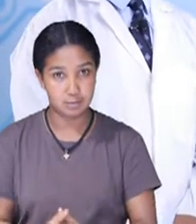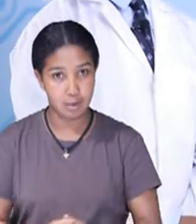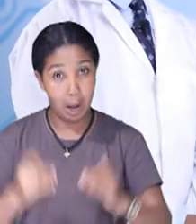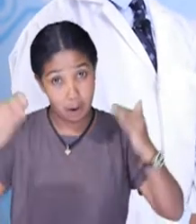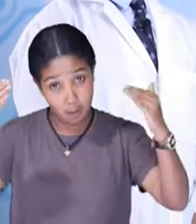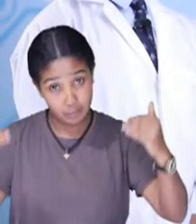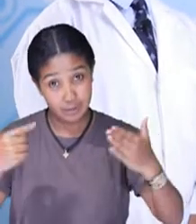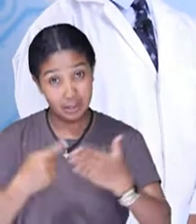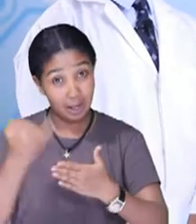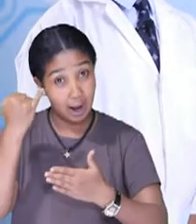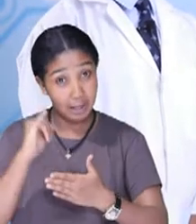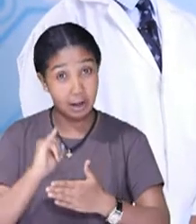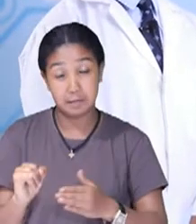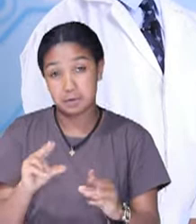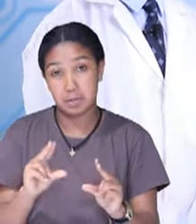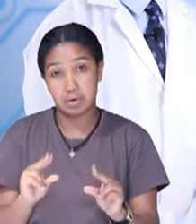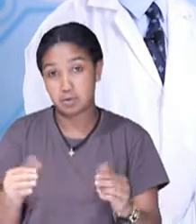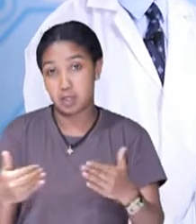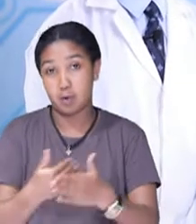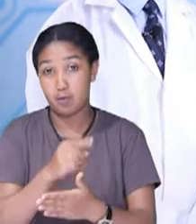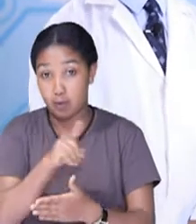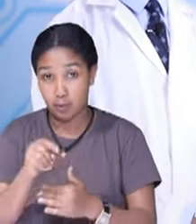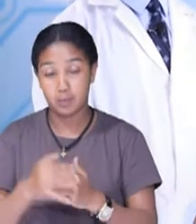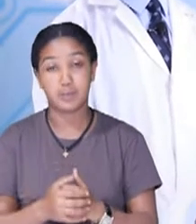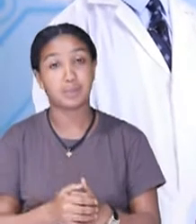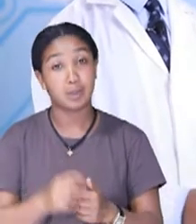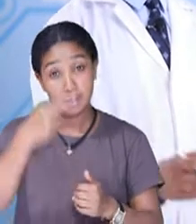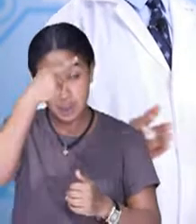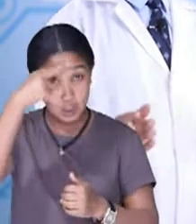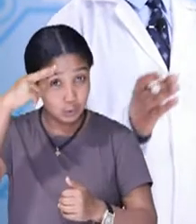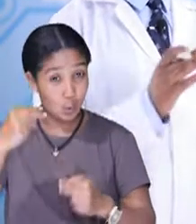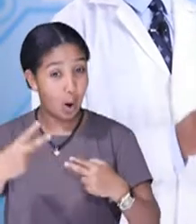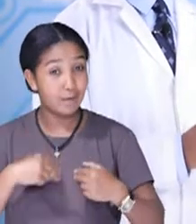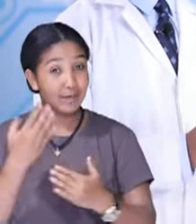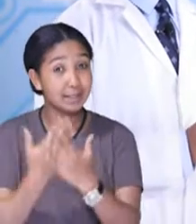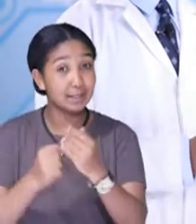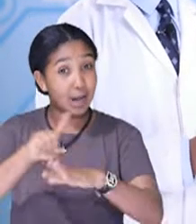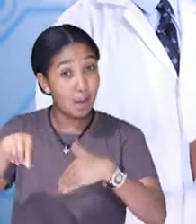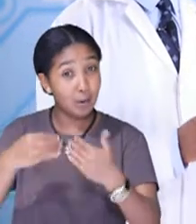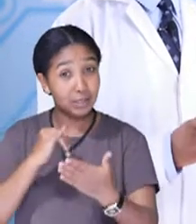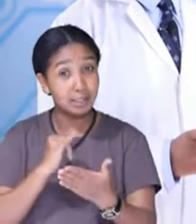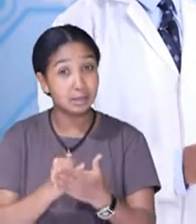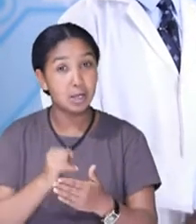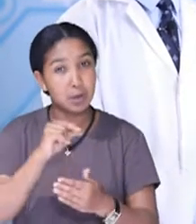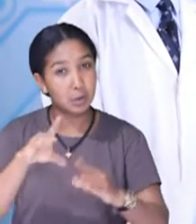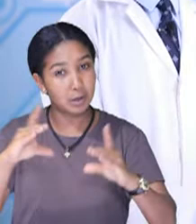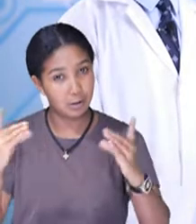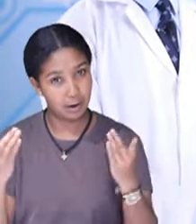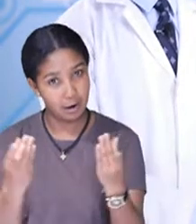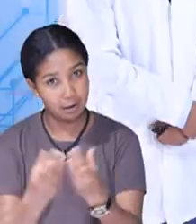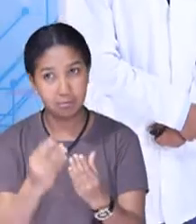I hope this idea is not new for you, because you have discussed about it in your